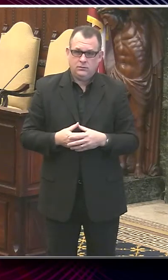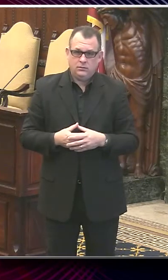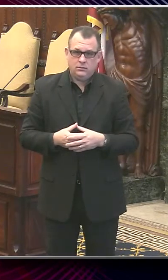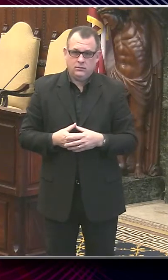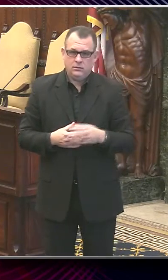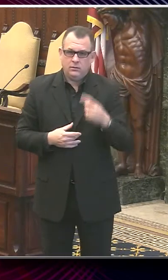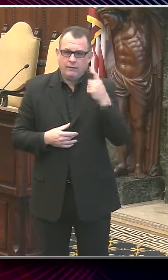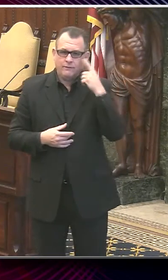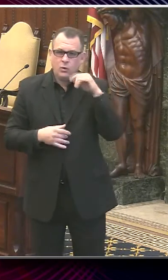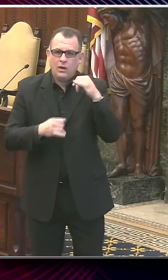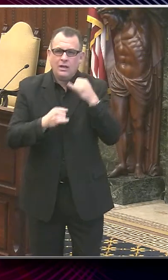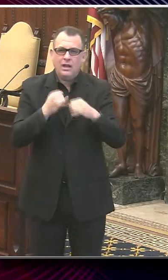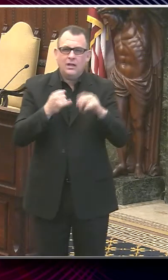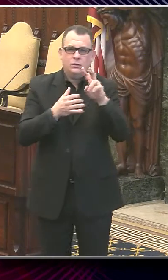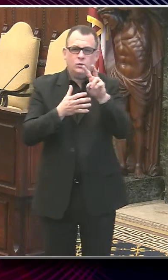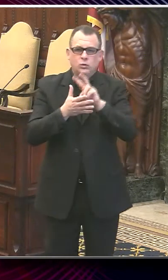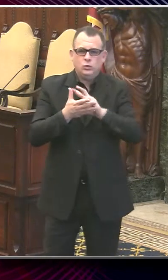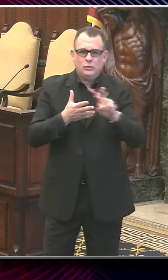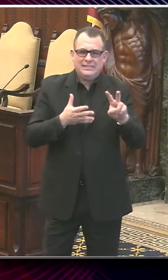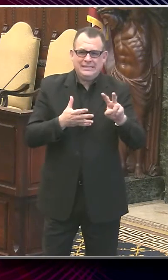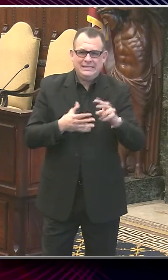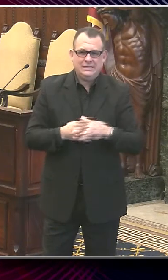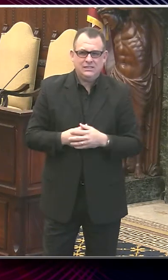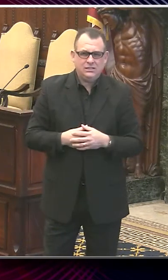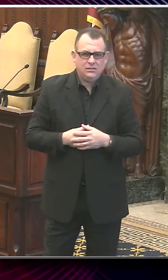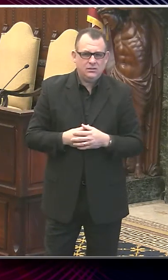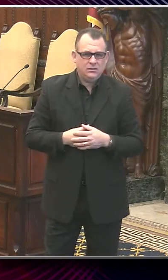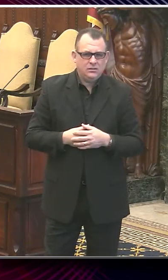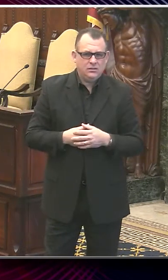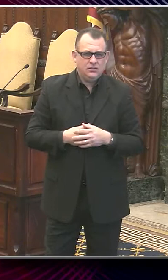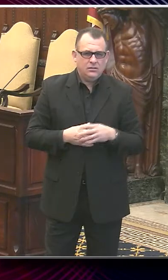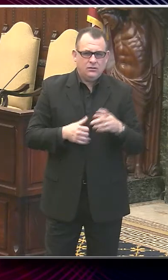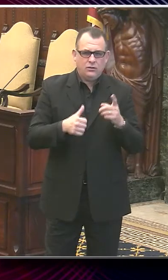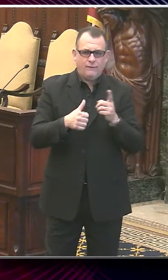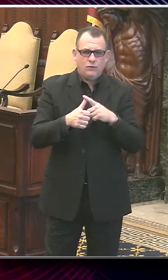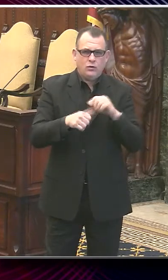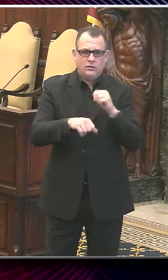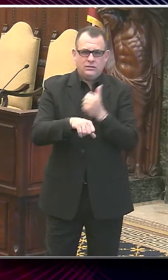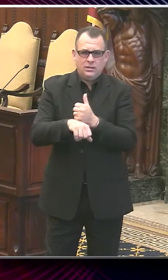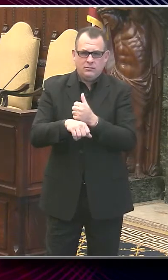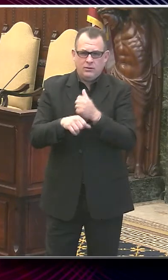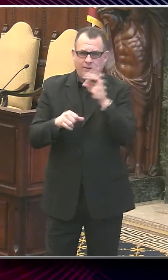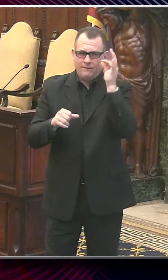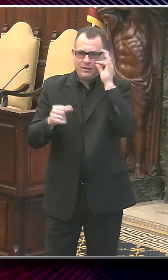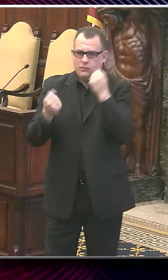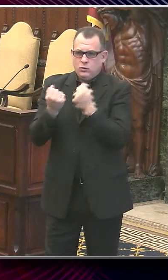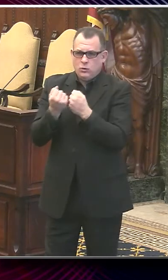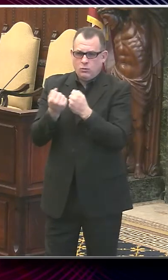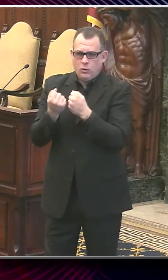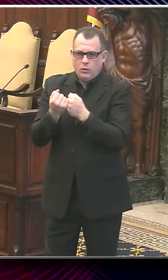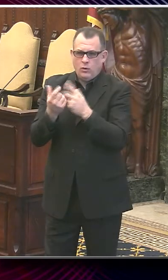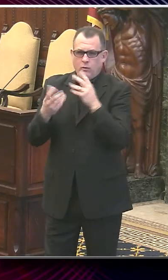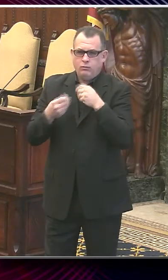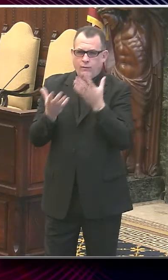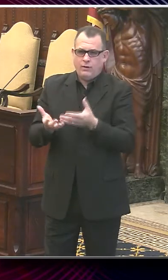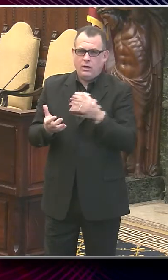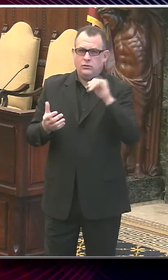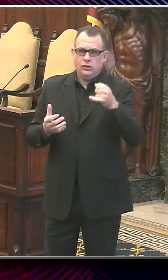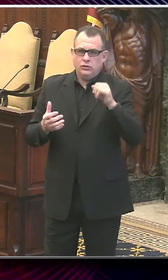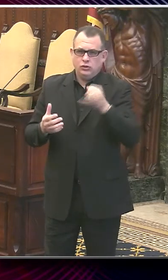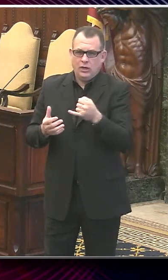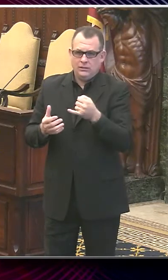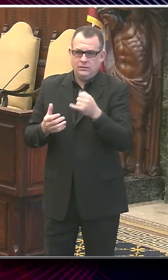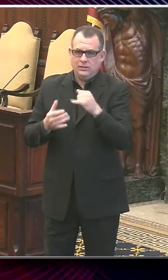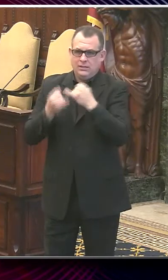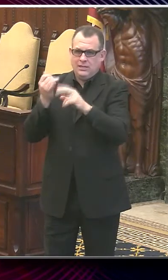the last 2 weeks of the originally scheduled federal support, we'll be offering Johnson & Johnson vaccine. If we do that